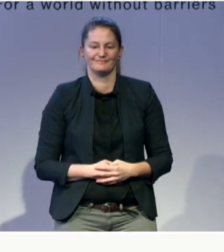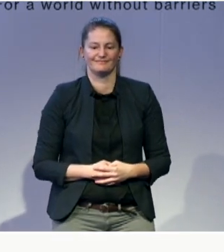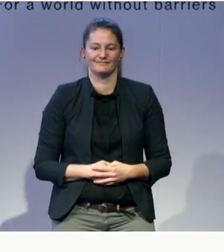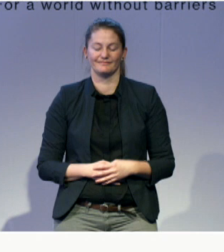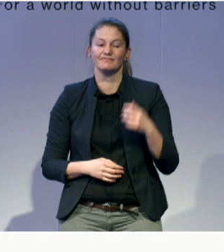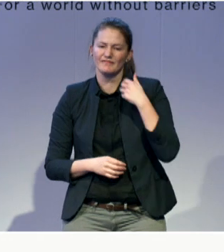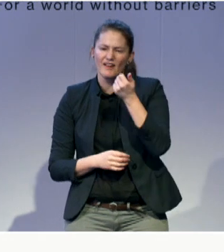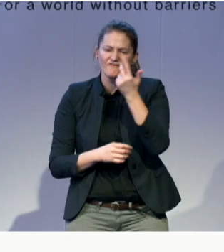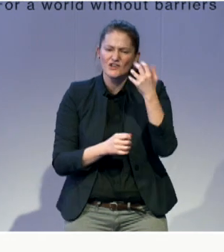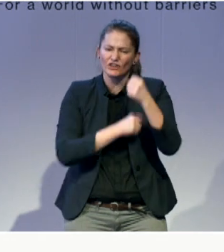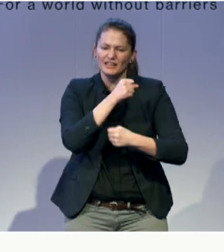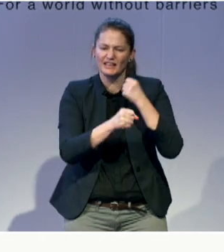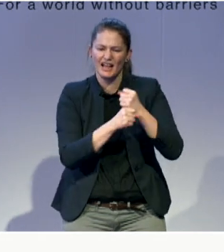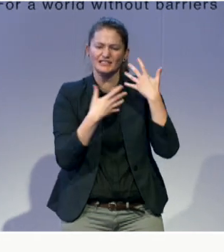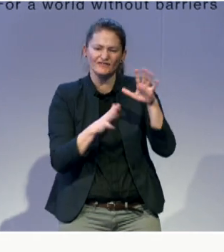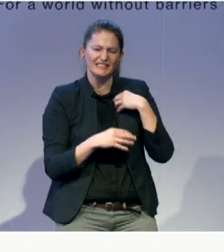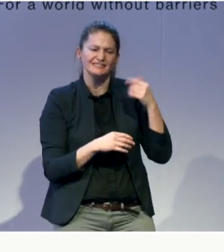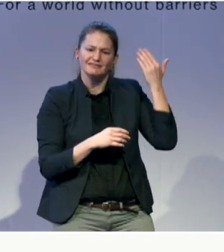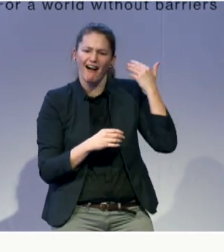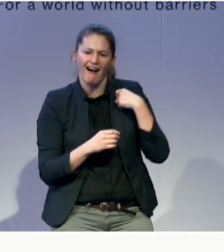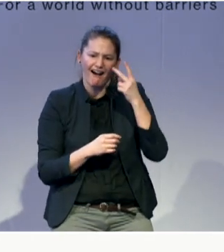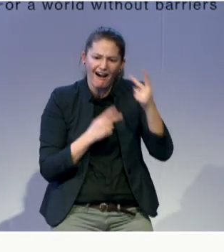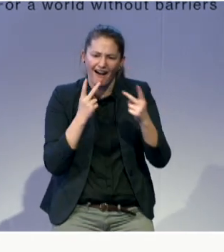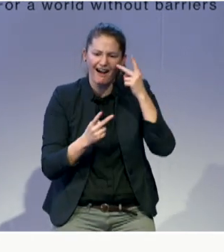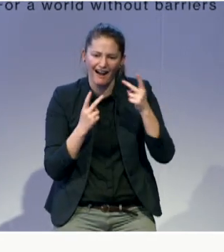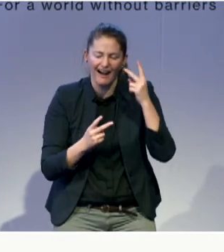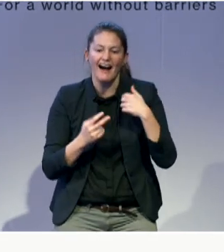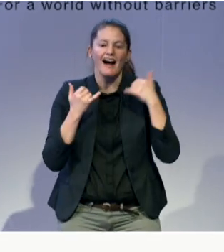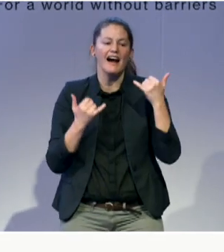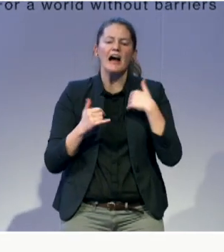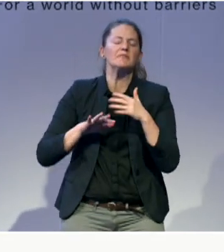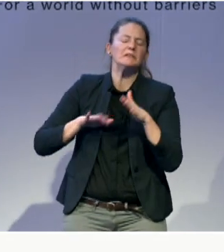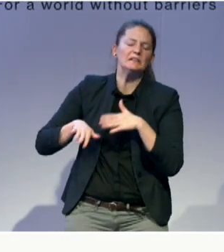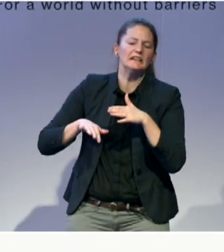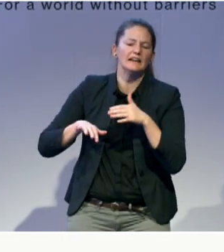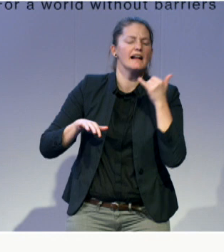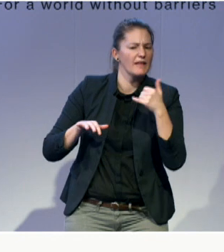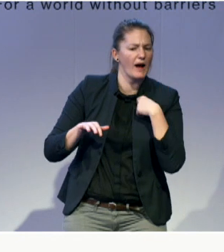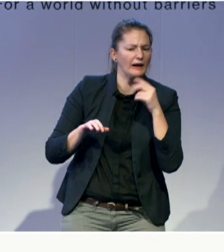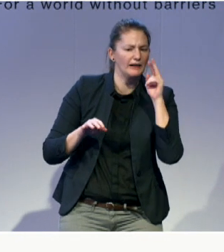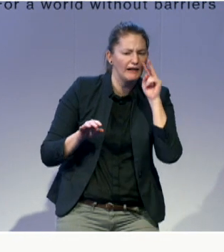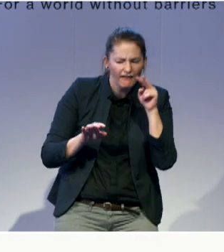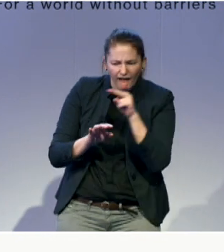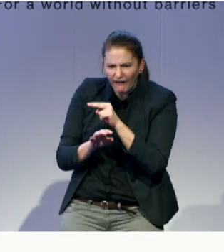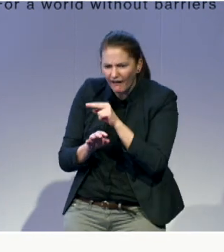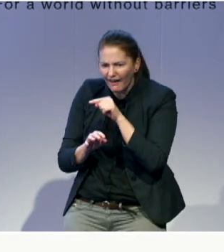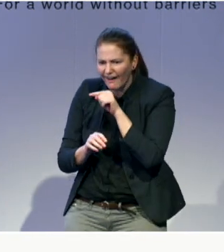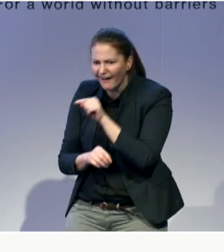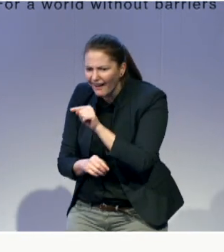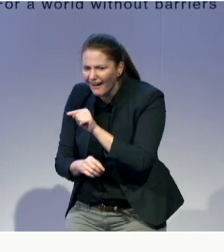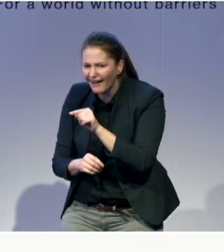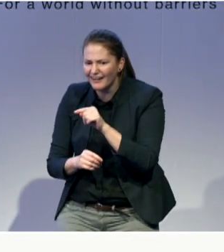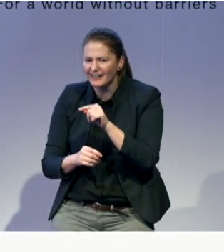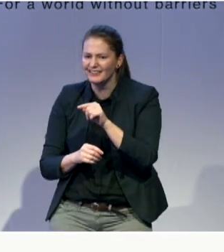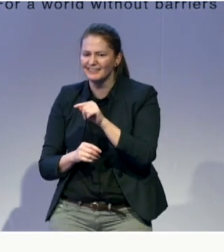spot, which is testing for those people who are visually impaired, and it is